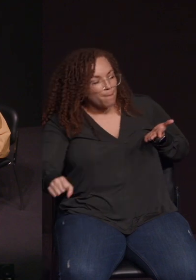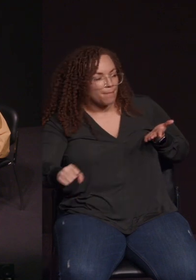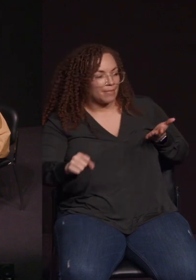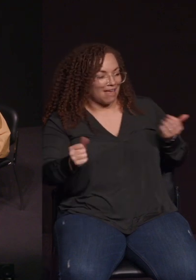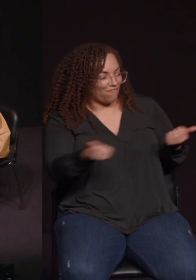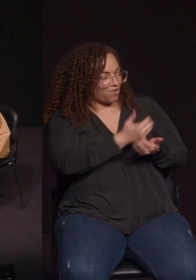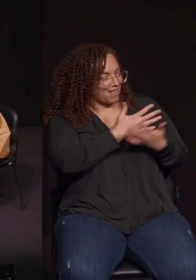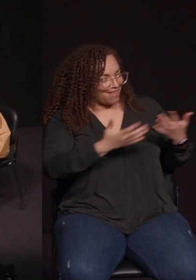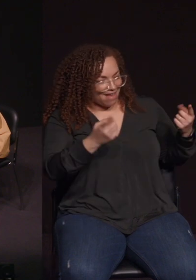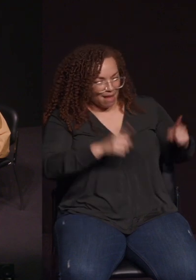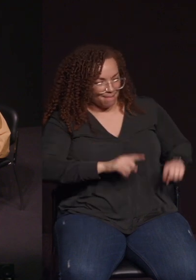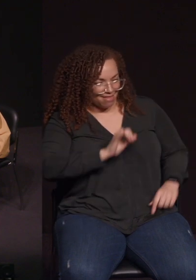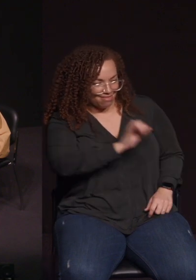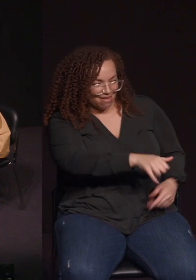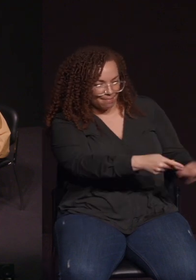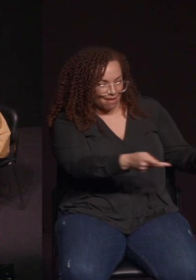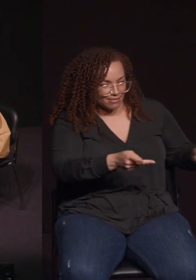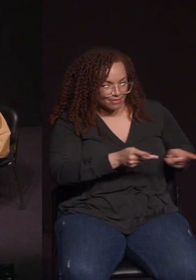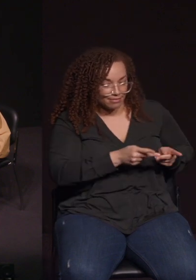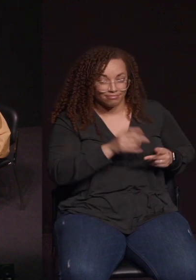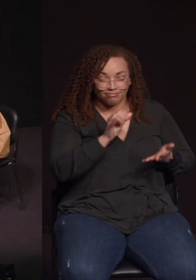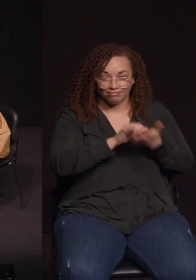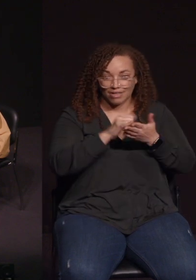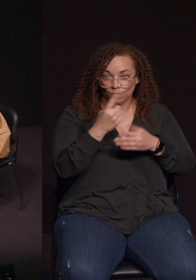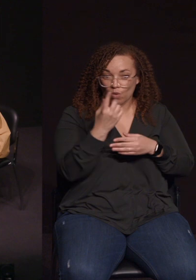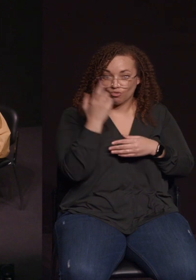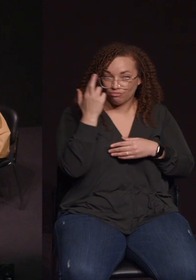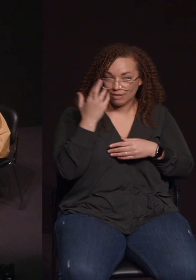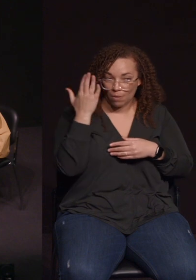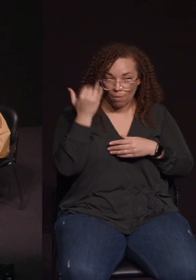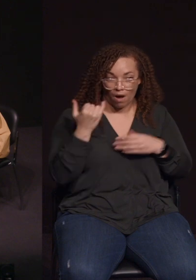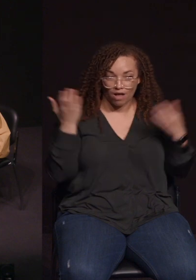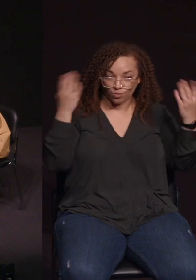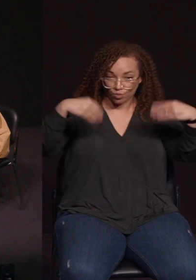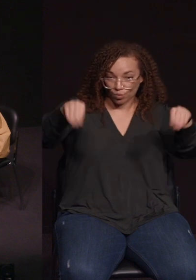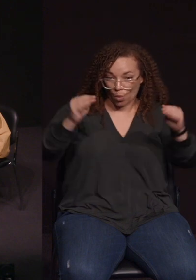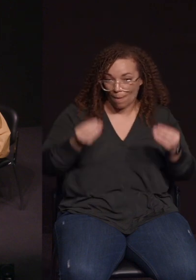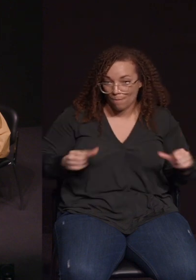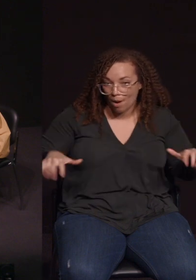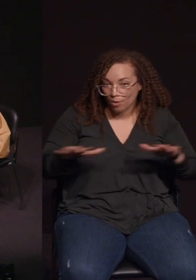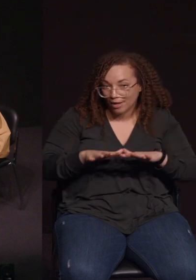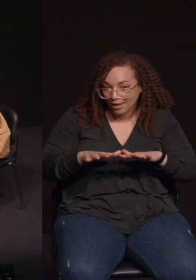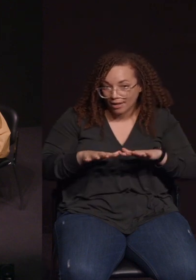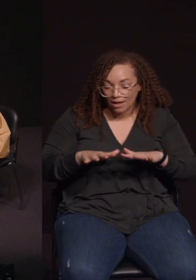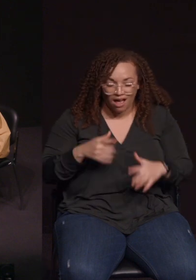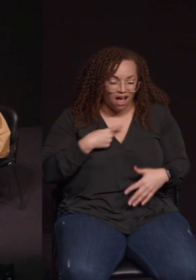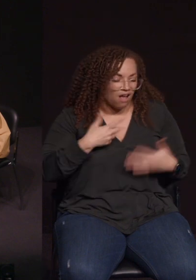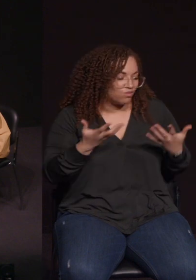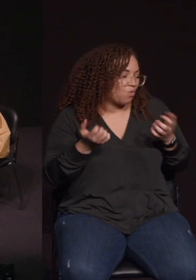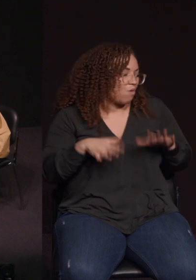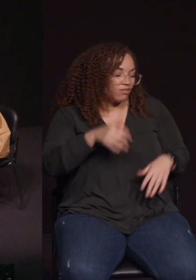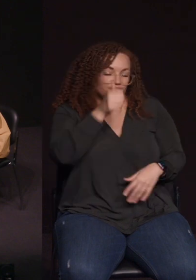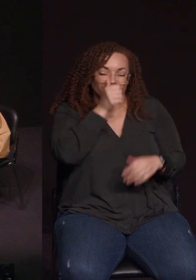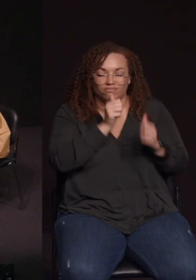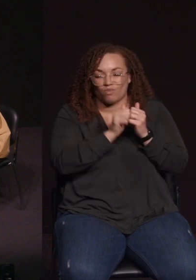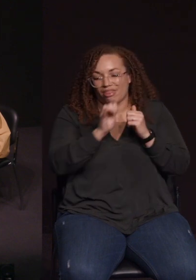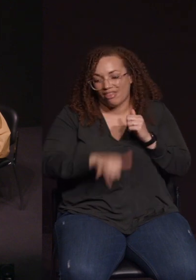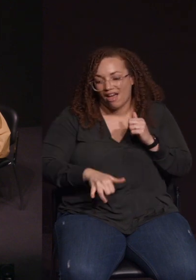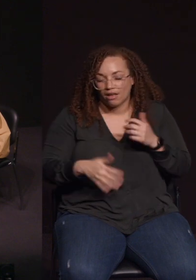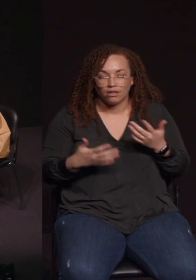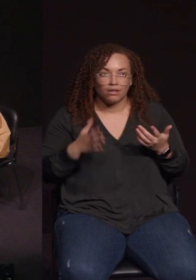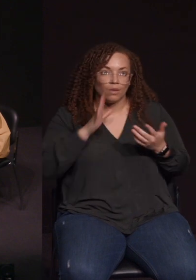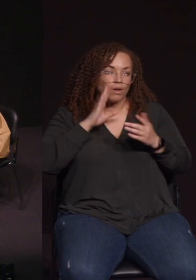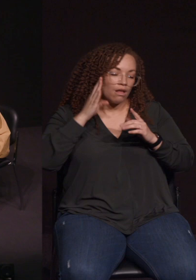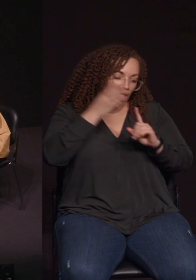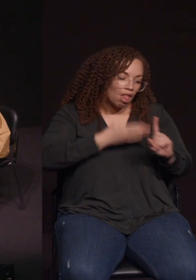reasons he sold the property, because he like, "I don't really want to deal with them. And I see that they're not going to stop. They're going to keep coming